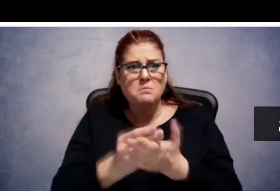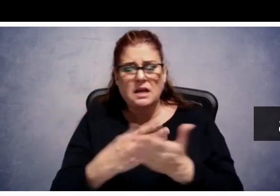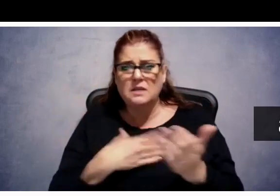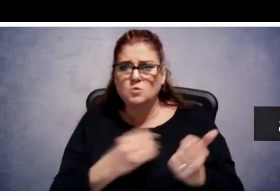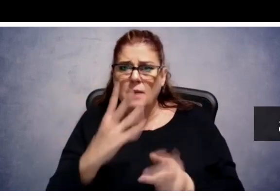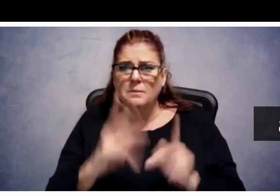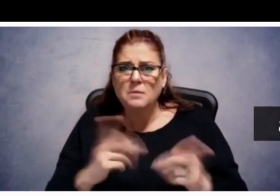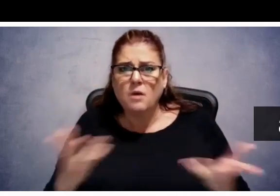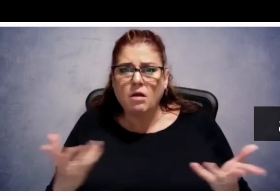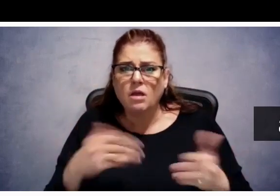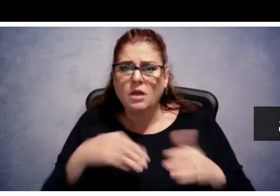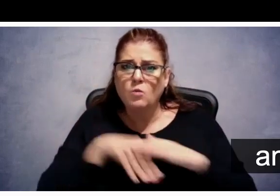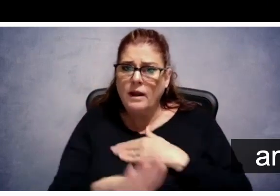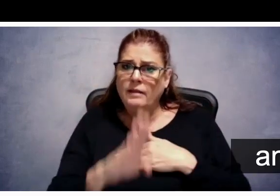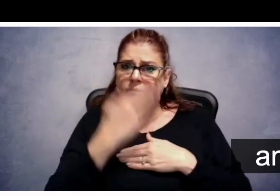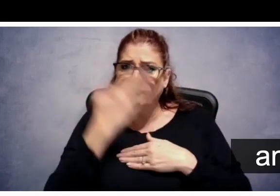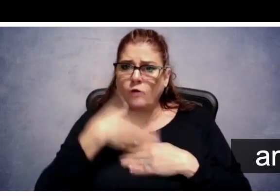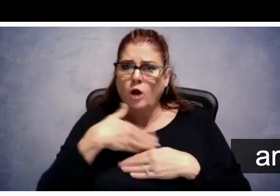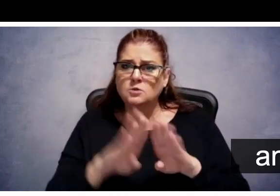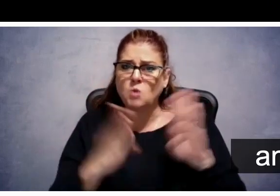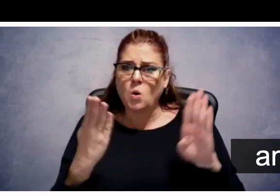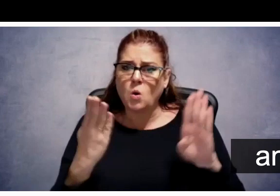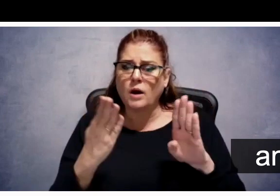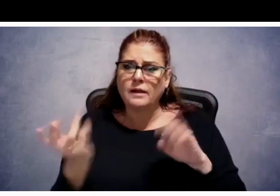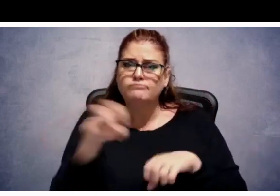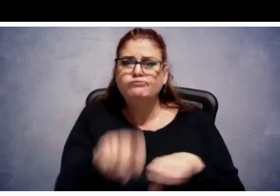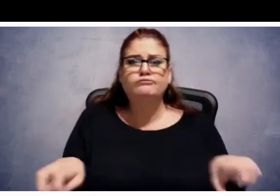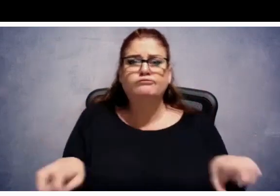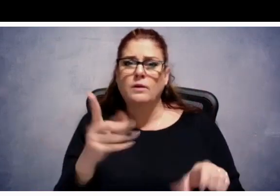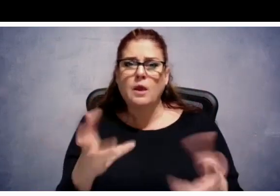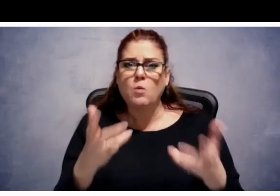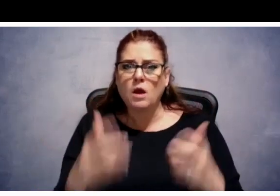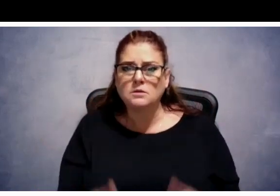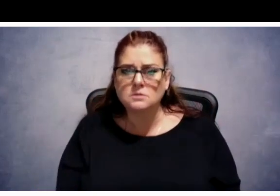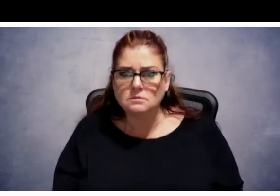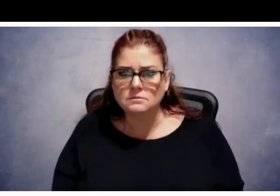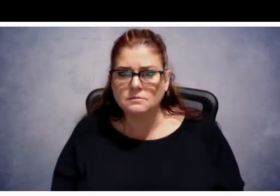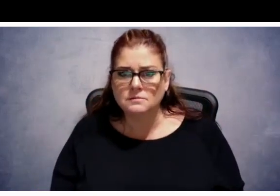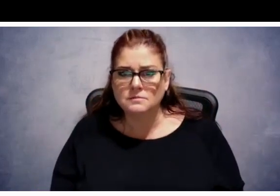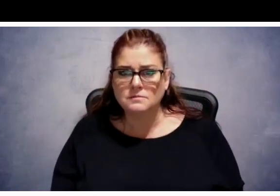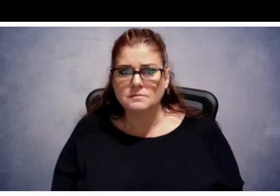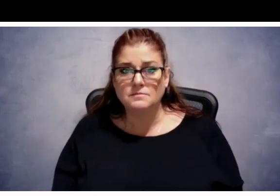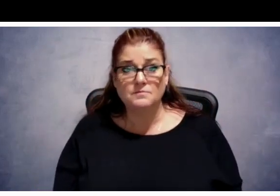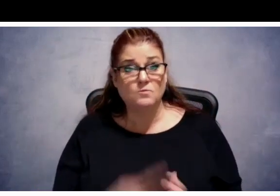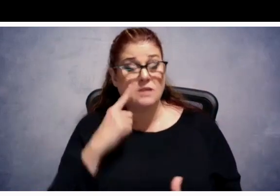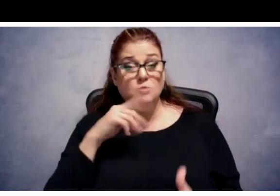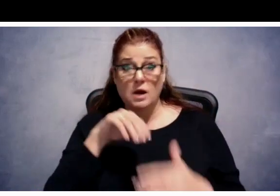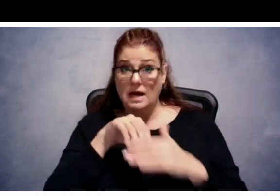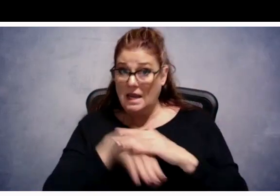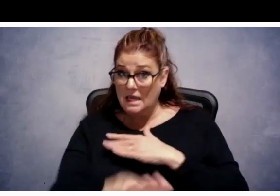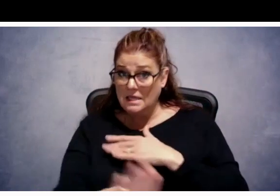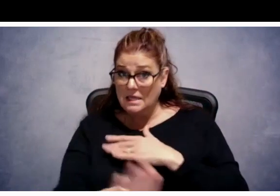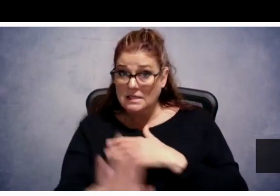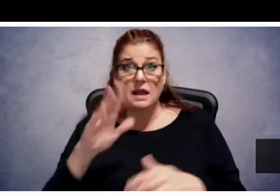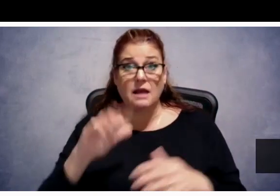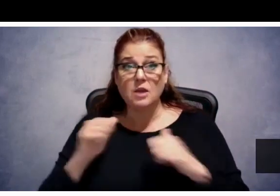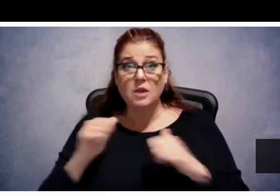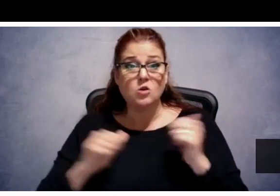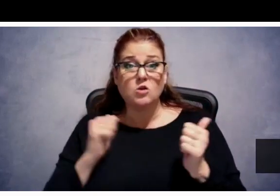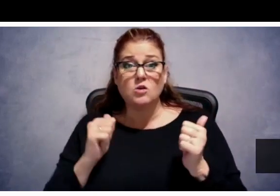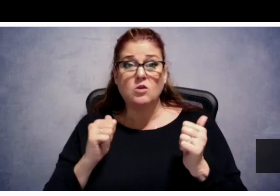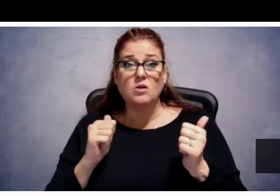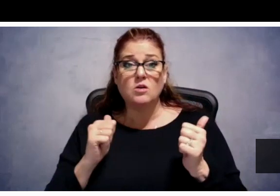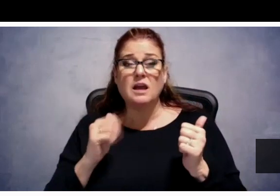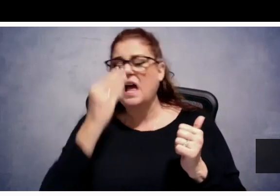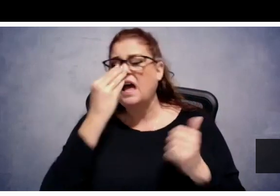folks who went in the front door and sat where they wanted to. Once we were inside the theater, I